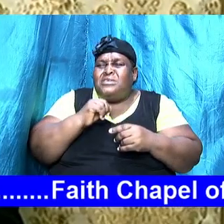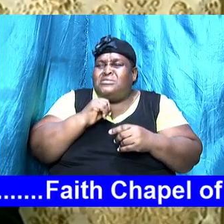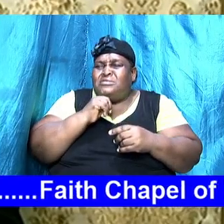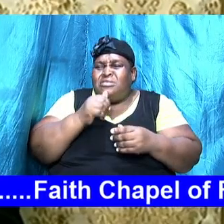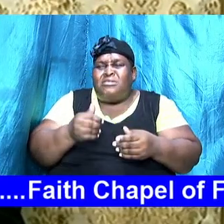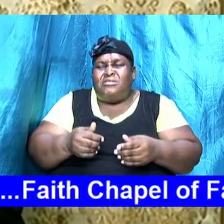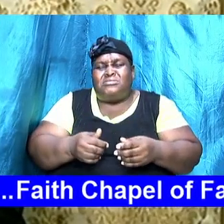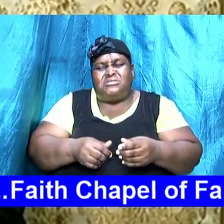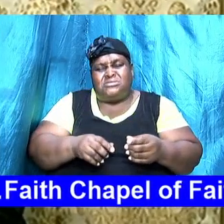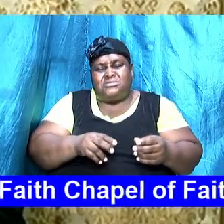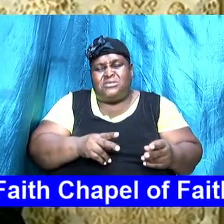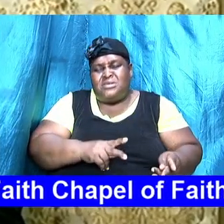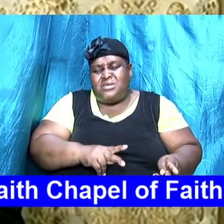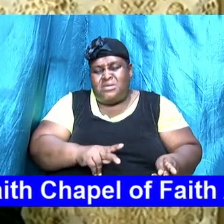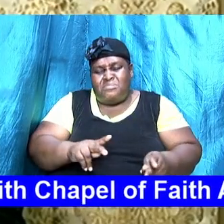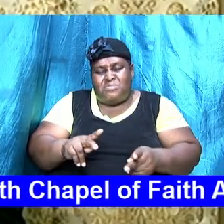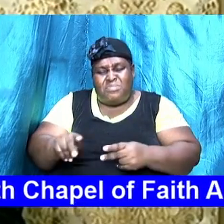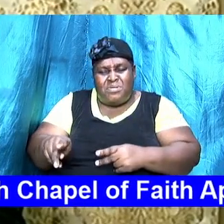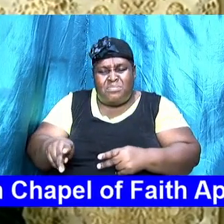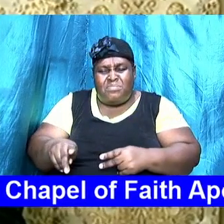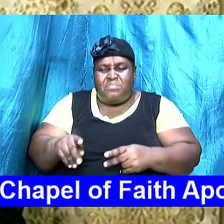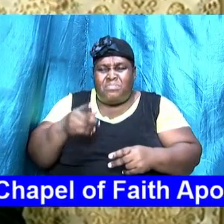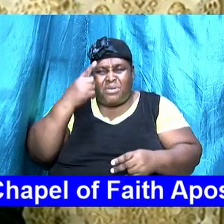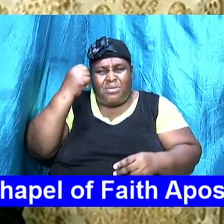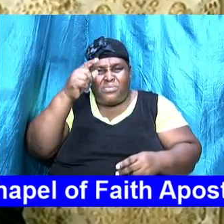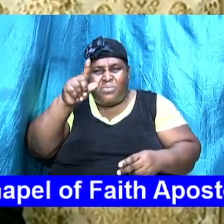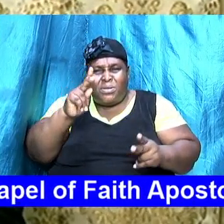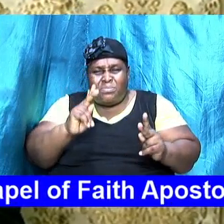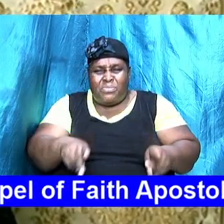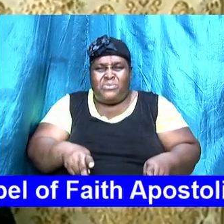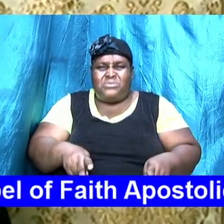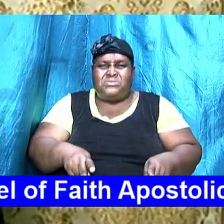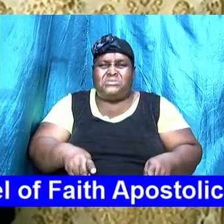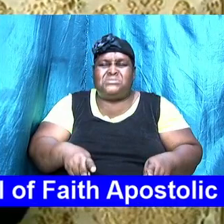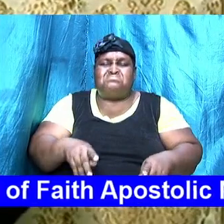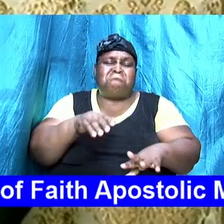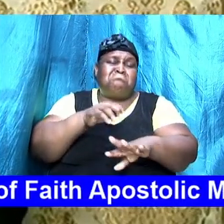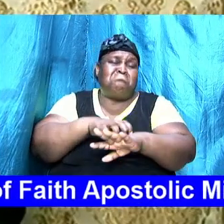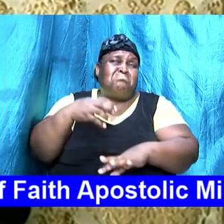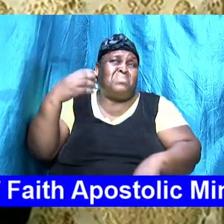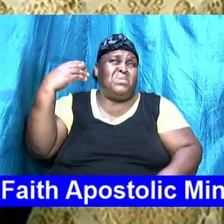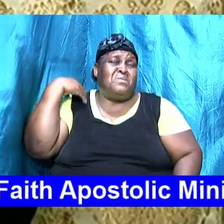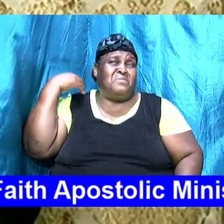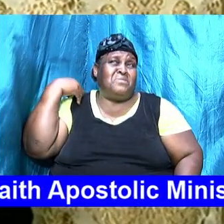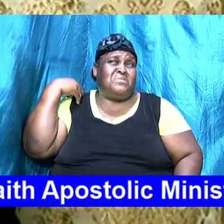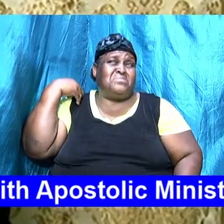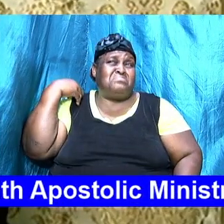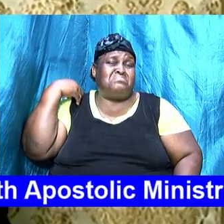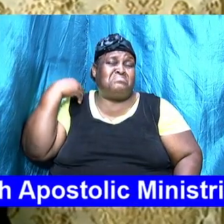because one person was at fault. It is rare.